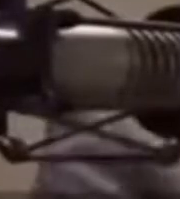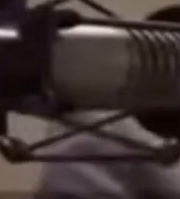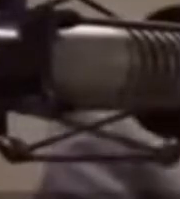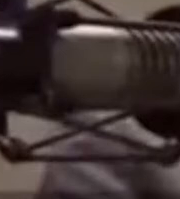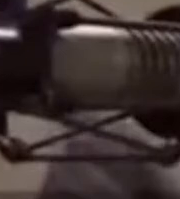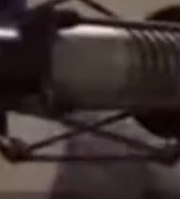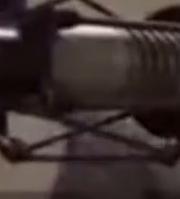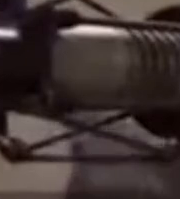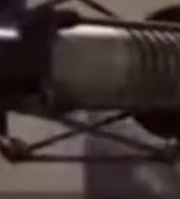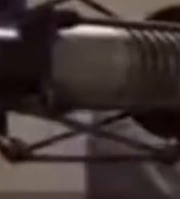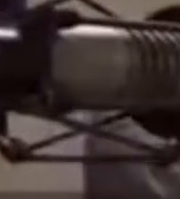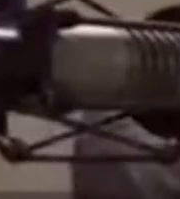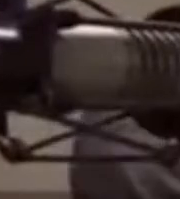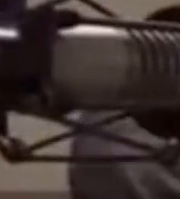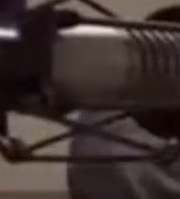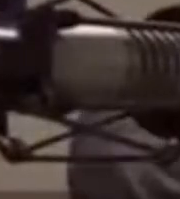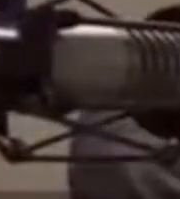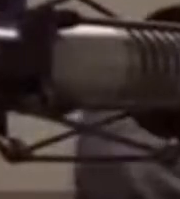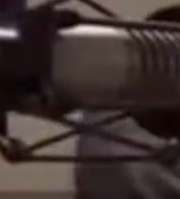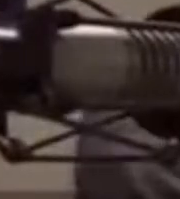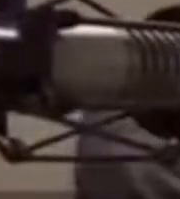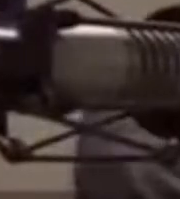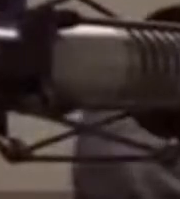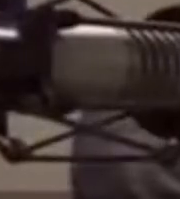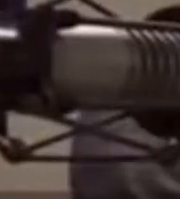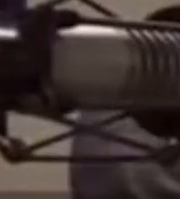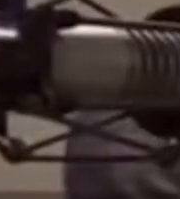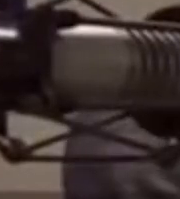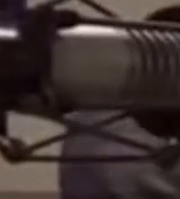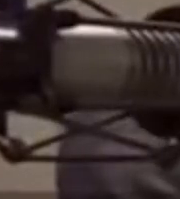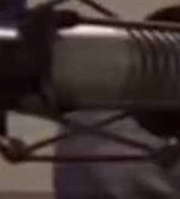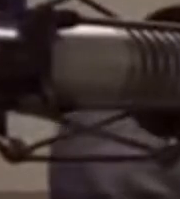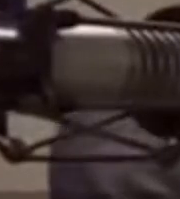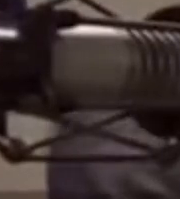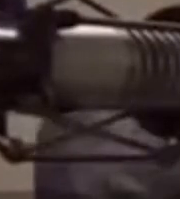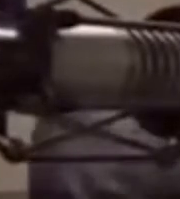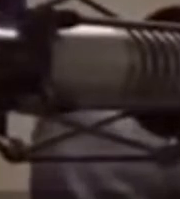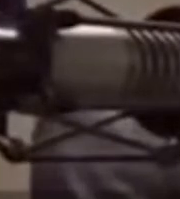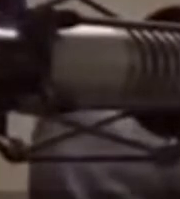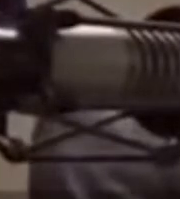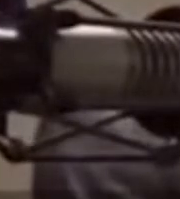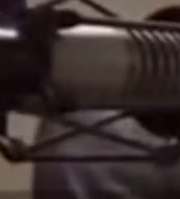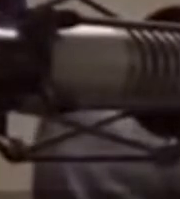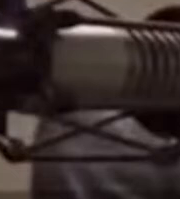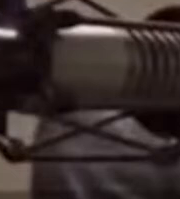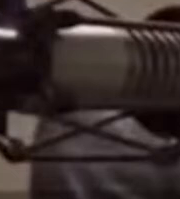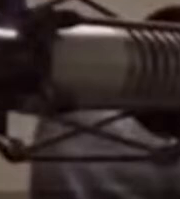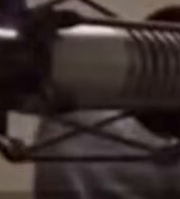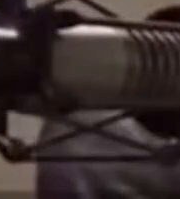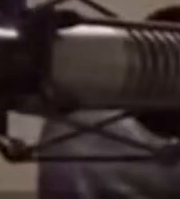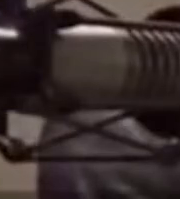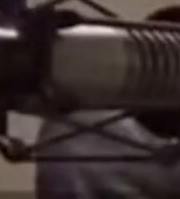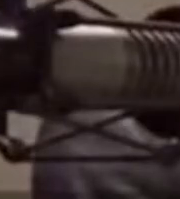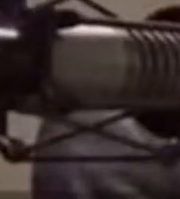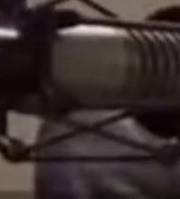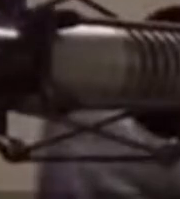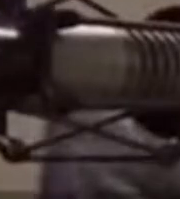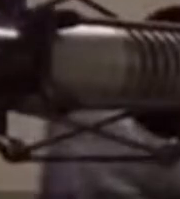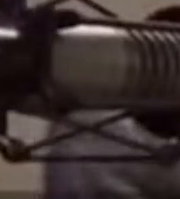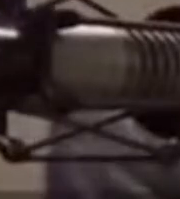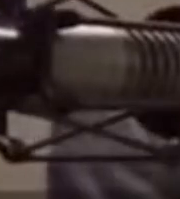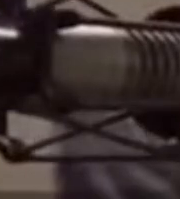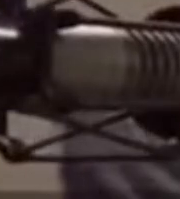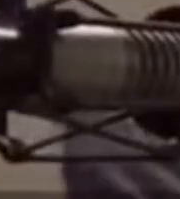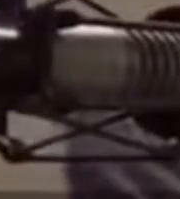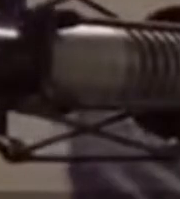am doing my show. Oh, sorry. Are you recording? Yes, and now I have